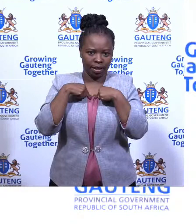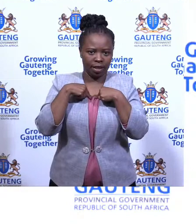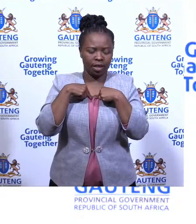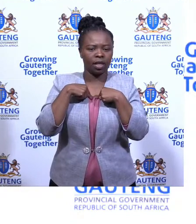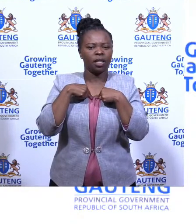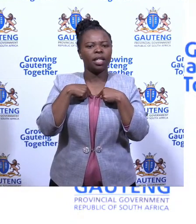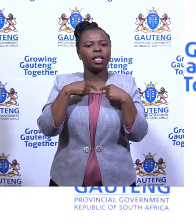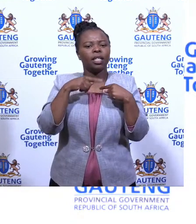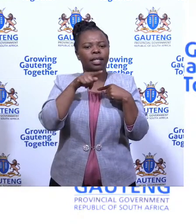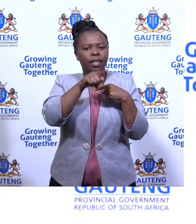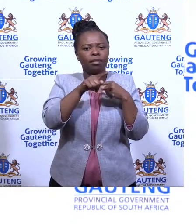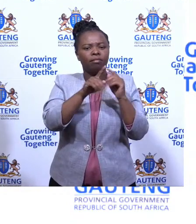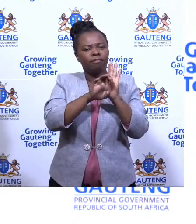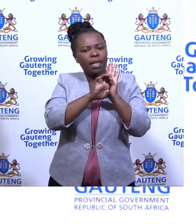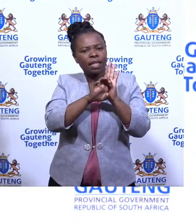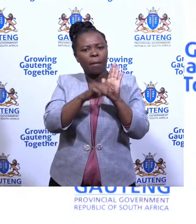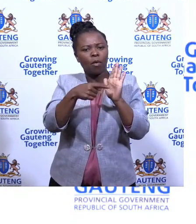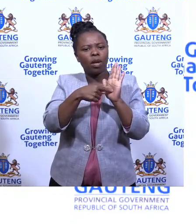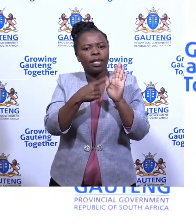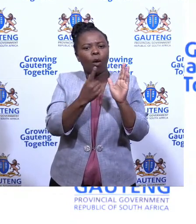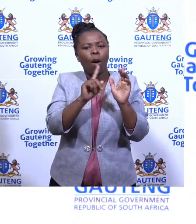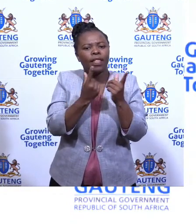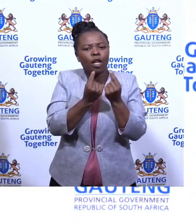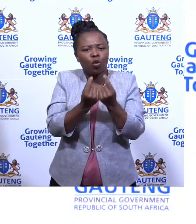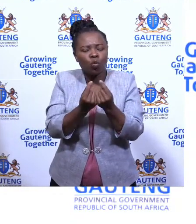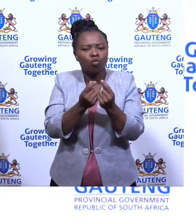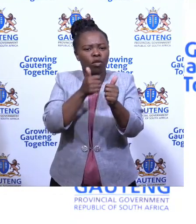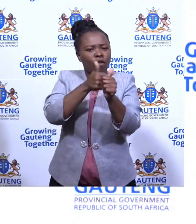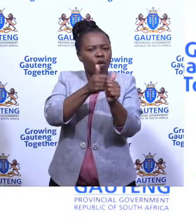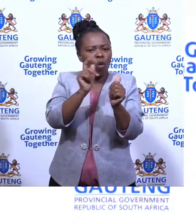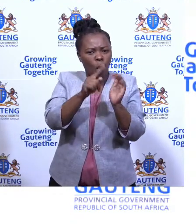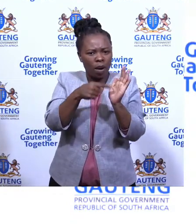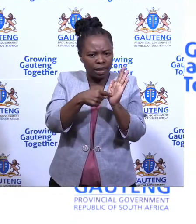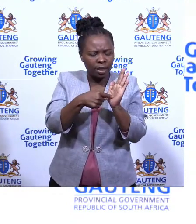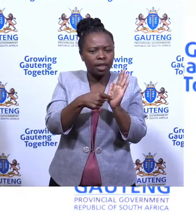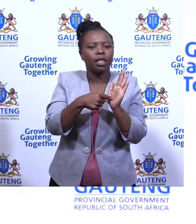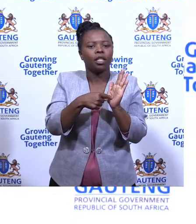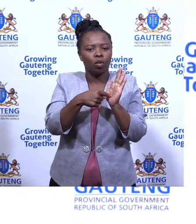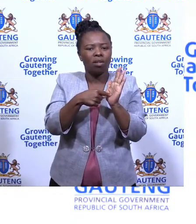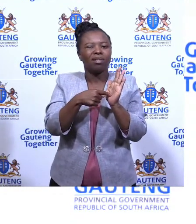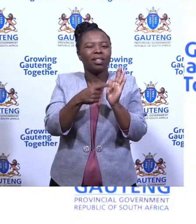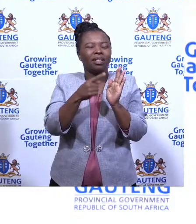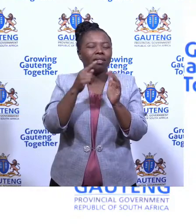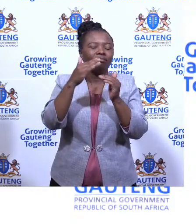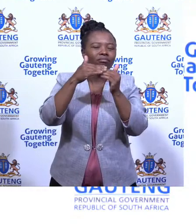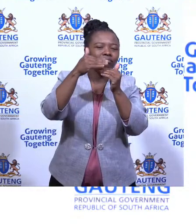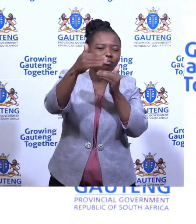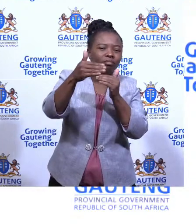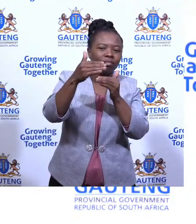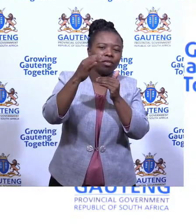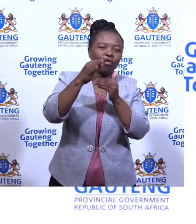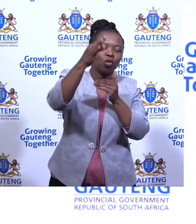modeling, what is likely to be the trajectory and the